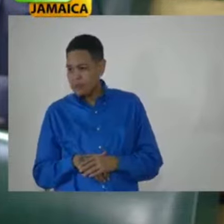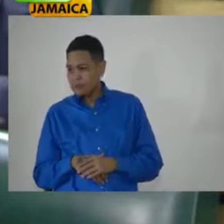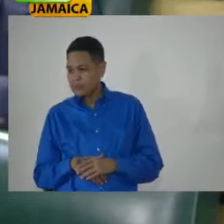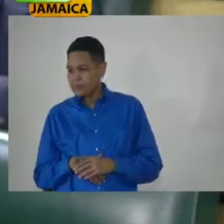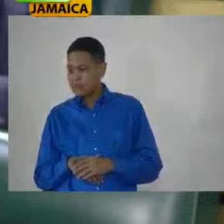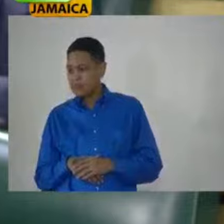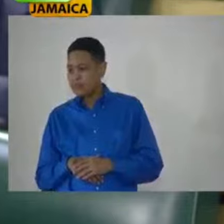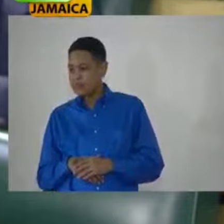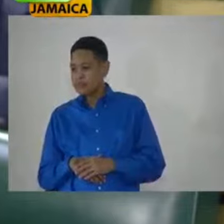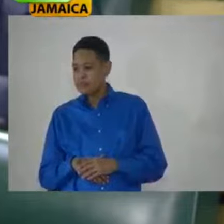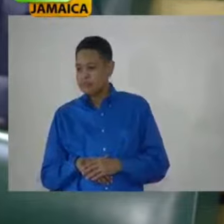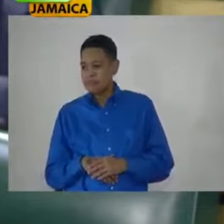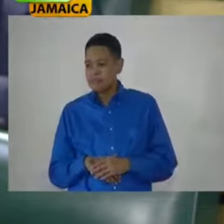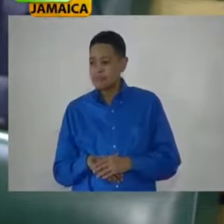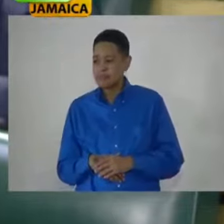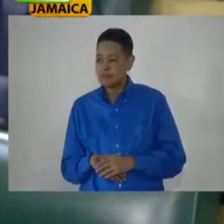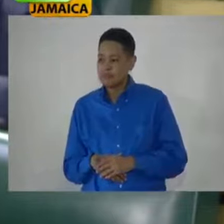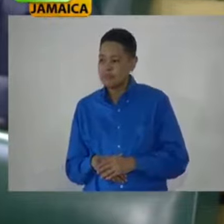Yes, that's water.